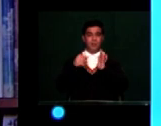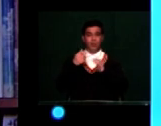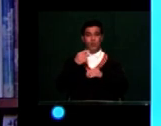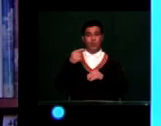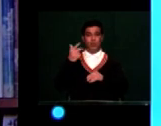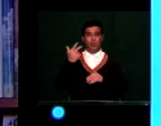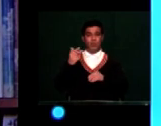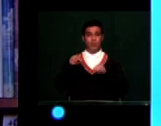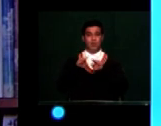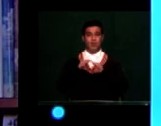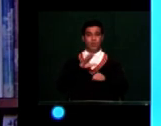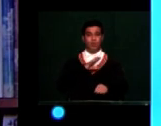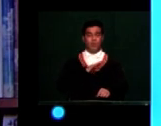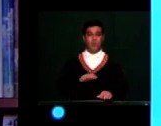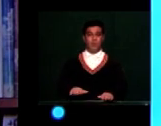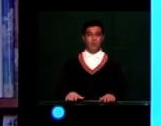bo'ldi.